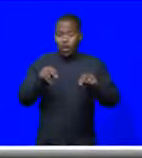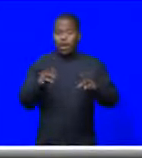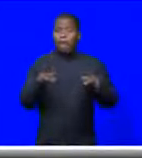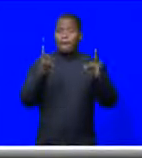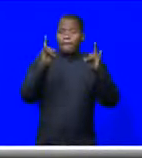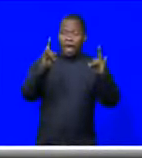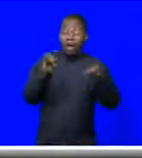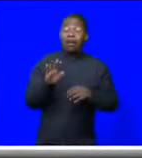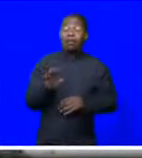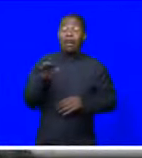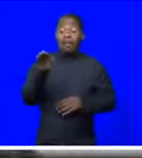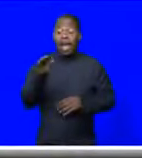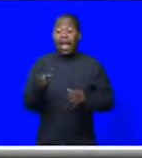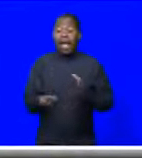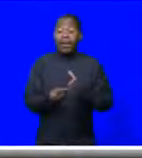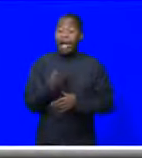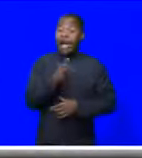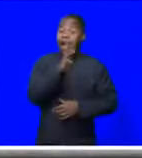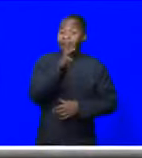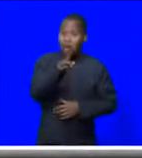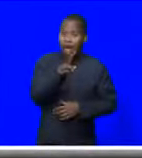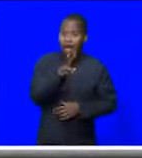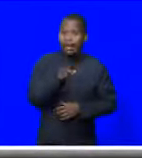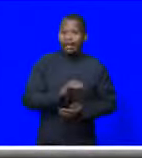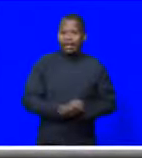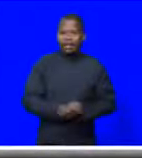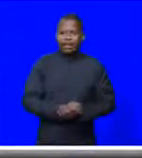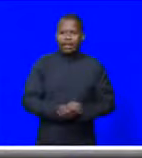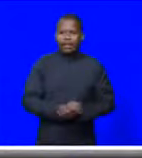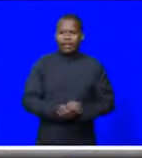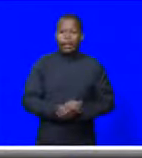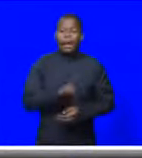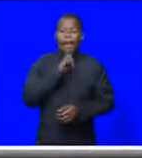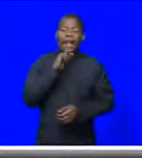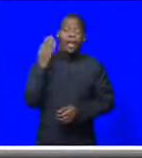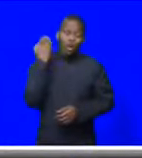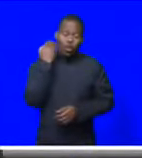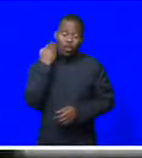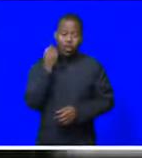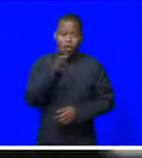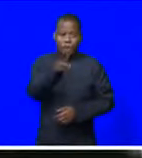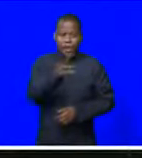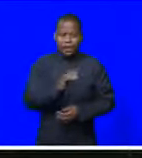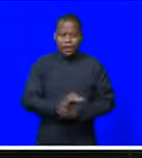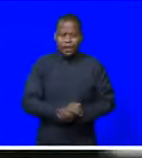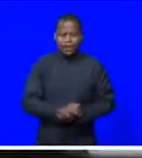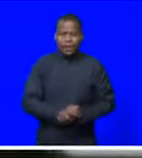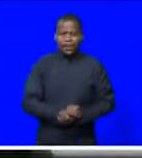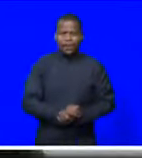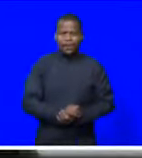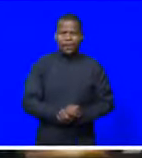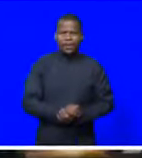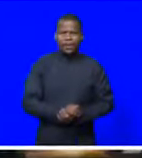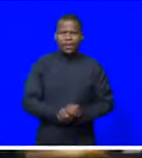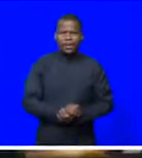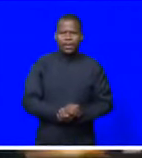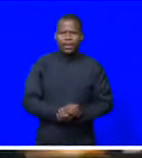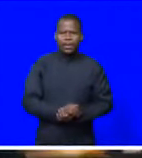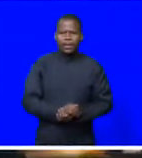in place soon, but with more cost to be allocated. For Eswatini TV Sports, Fabiso Msonera,